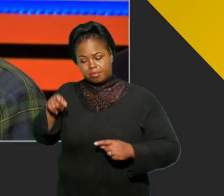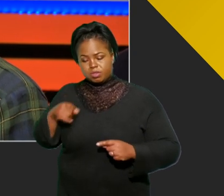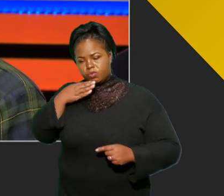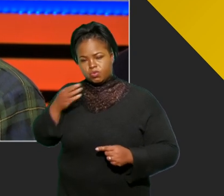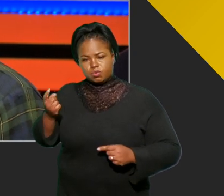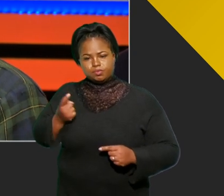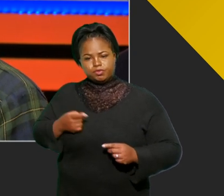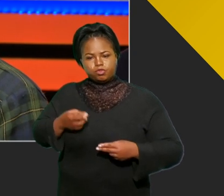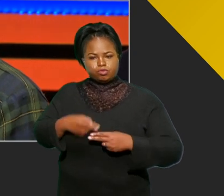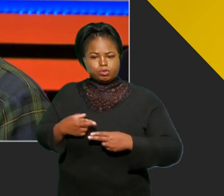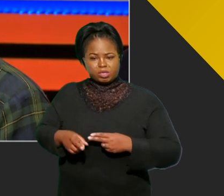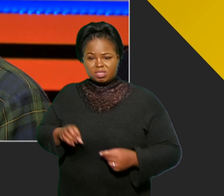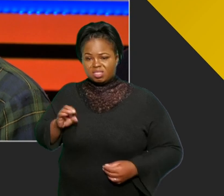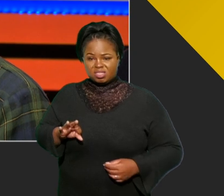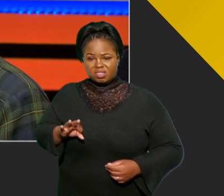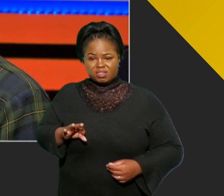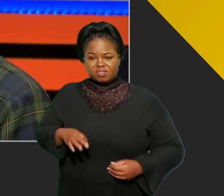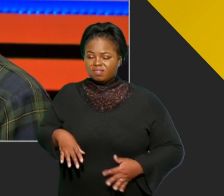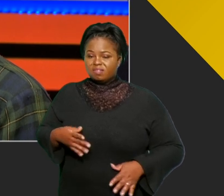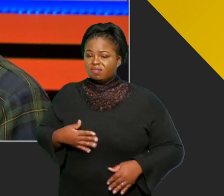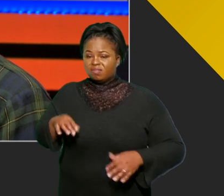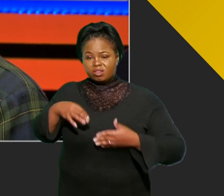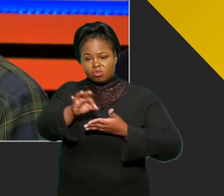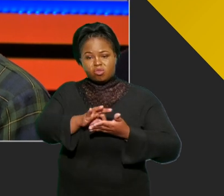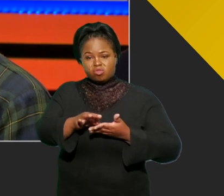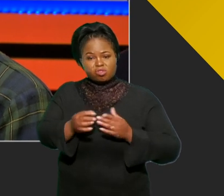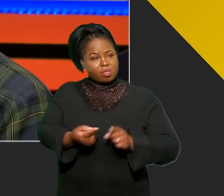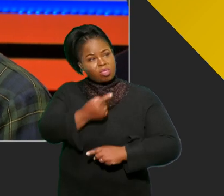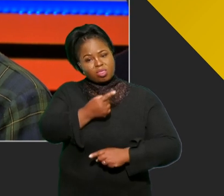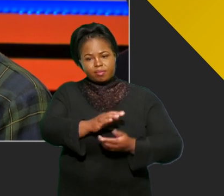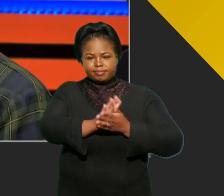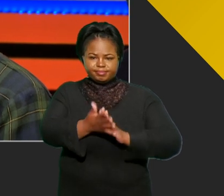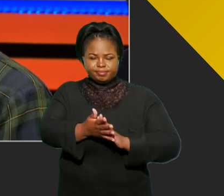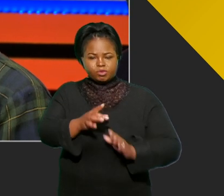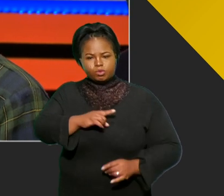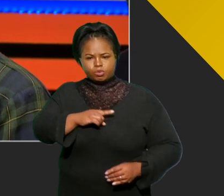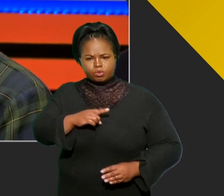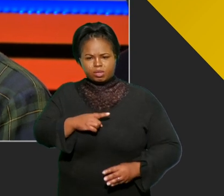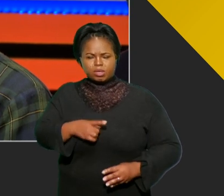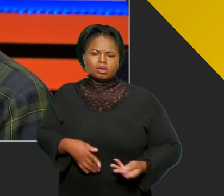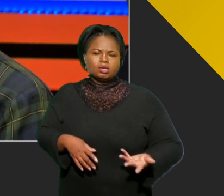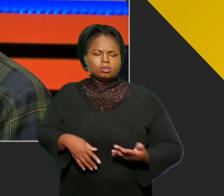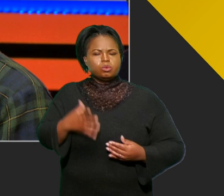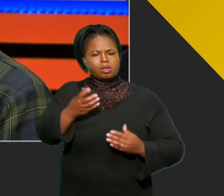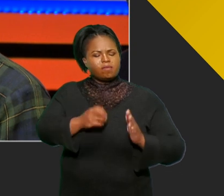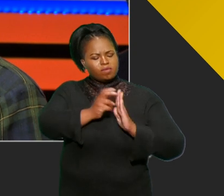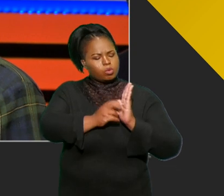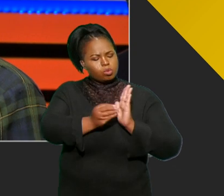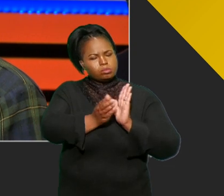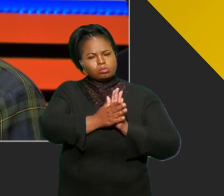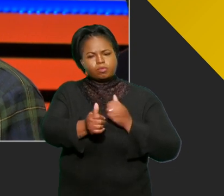So if you don't apply to the contract that states in your contract, because in your contract there's terms and conditions you need to apply